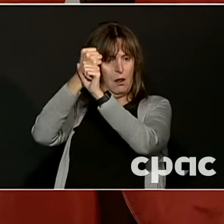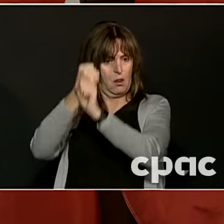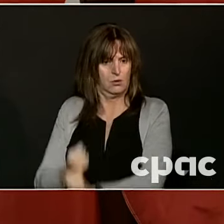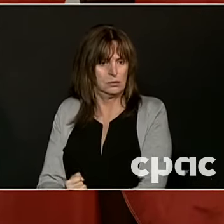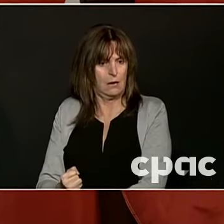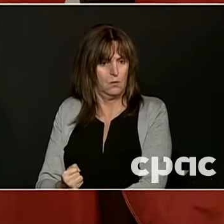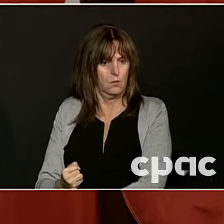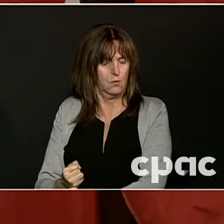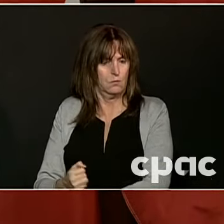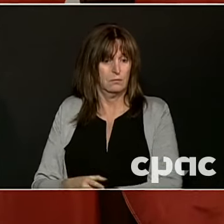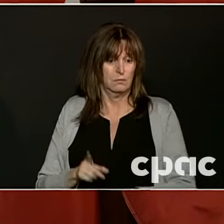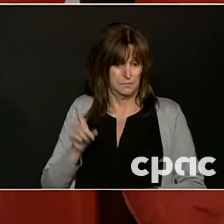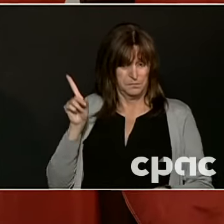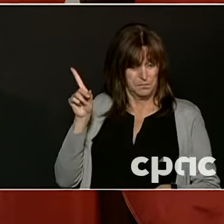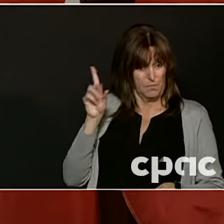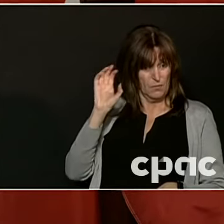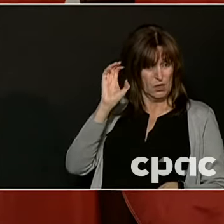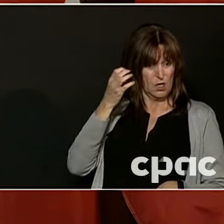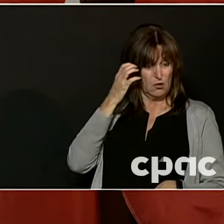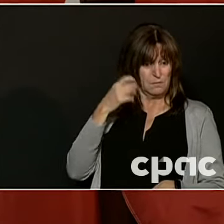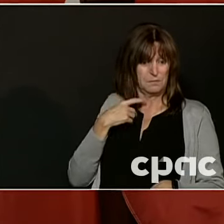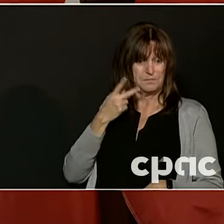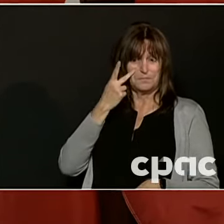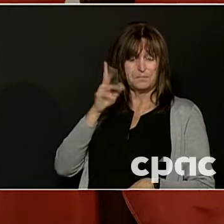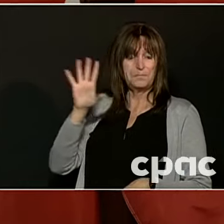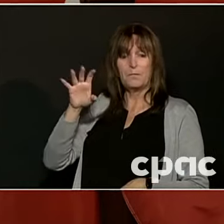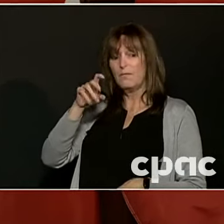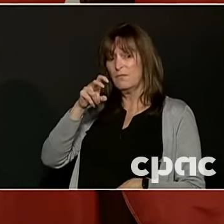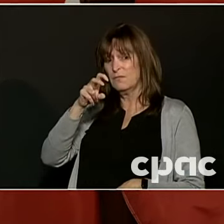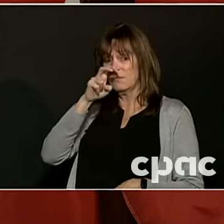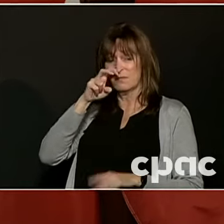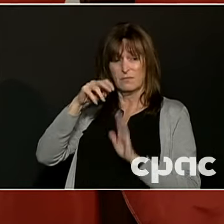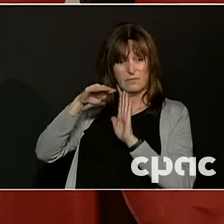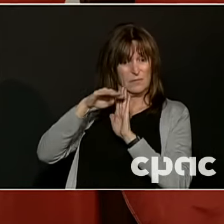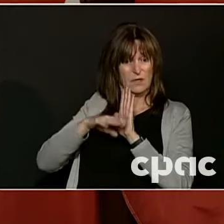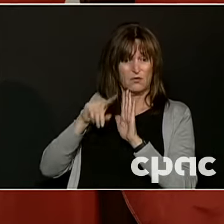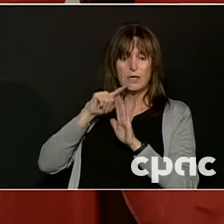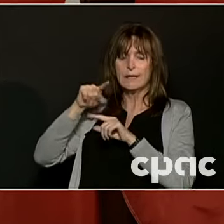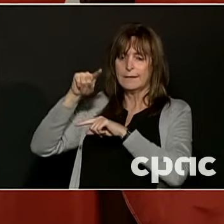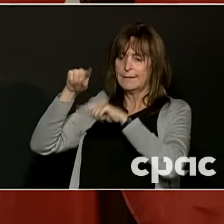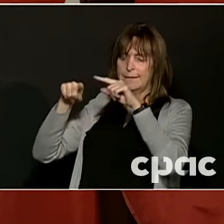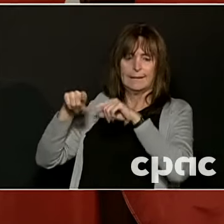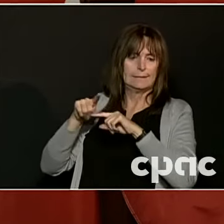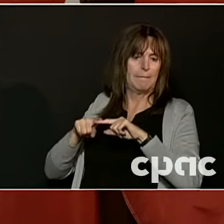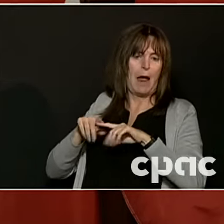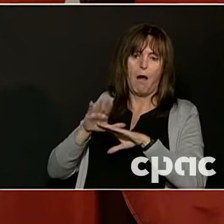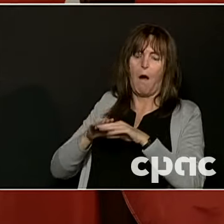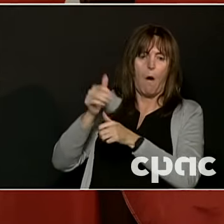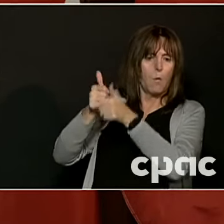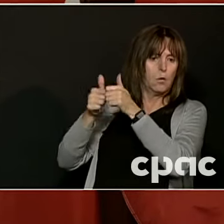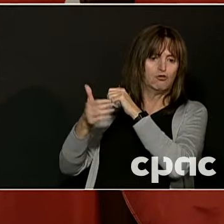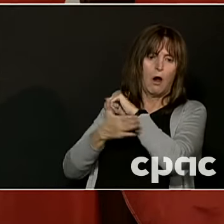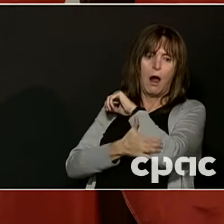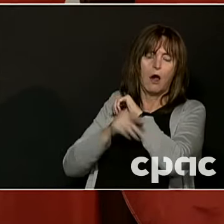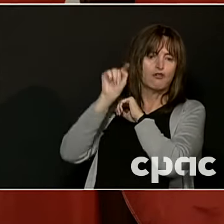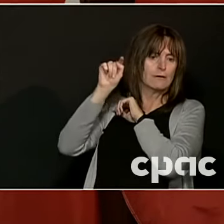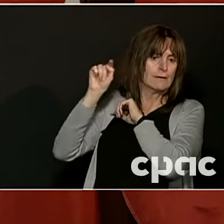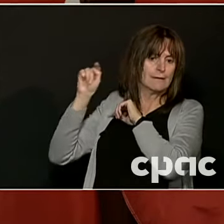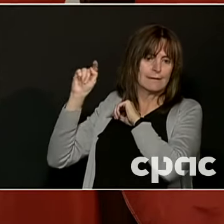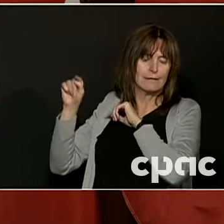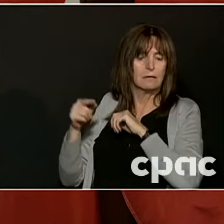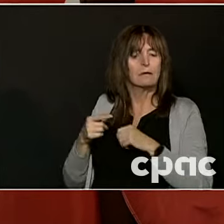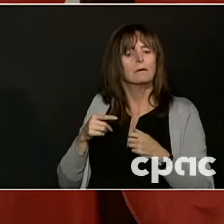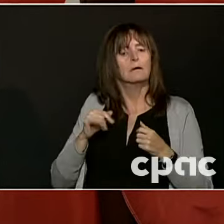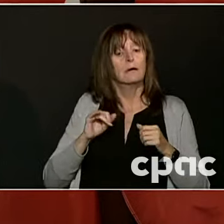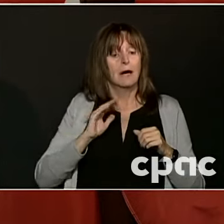is. And as I've asked our public health measures table to look at and saying, what would be the triggers that we would go into lockdown? How would we